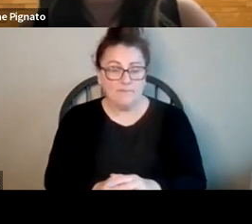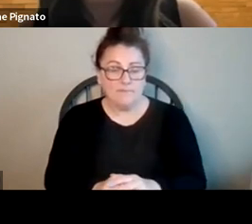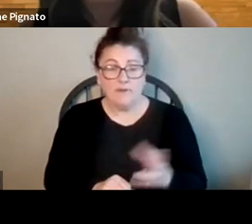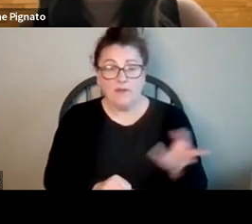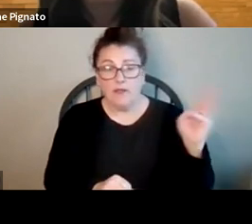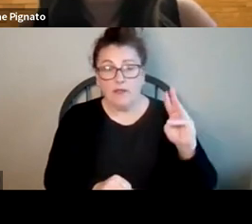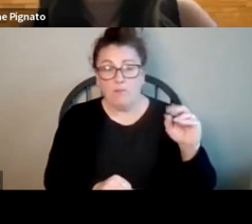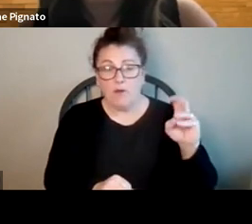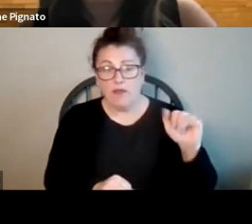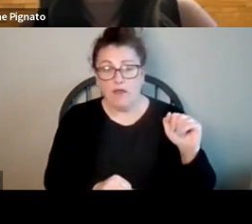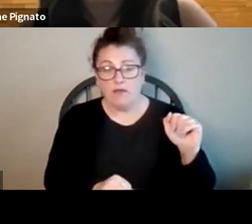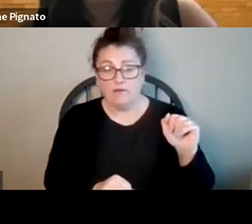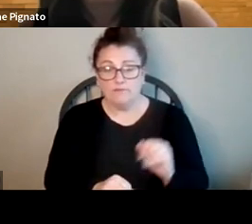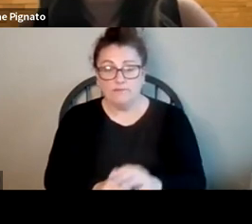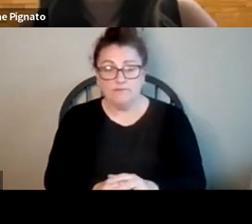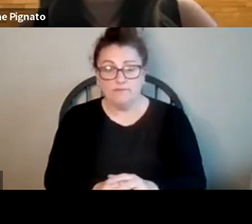And